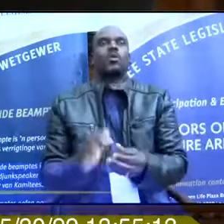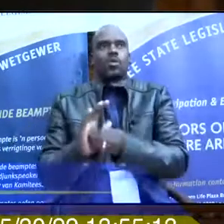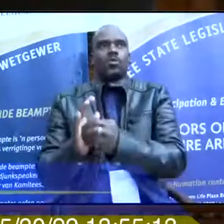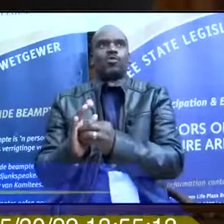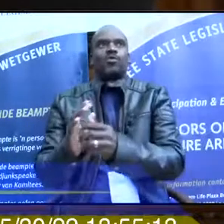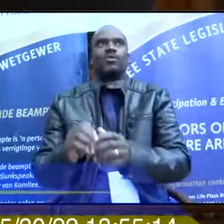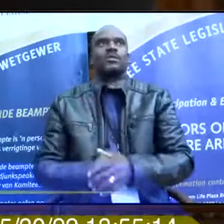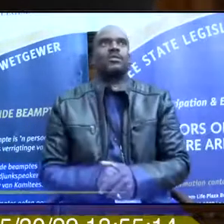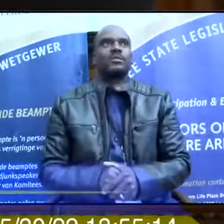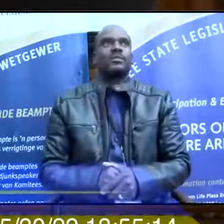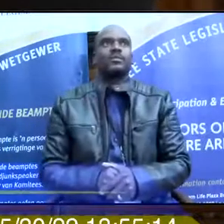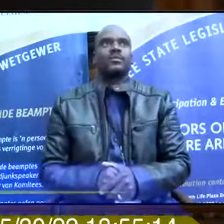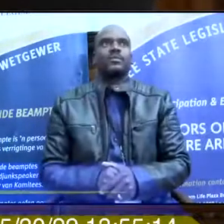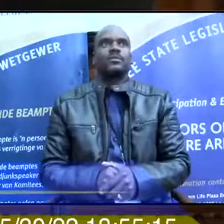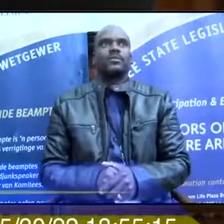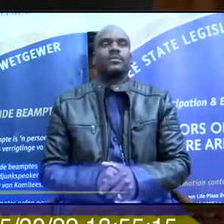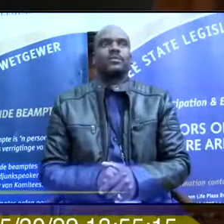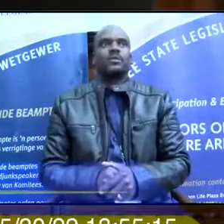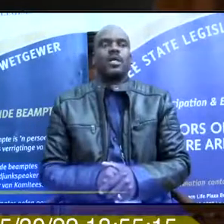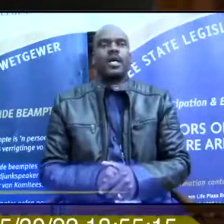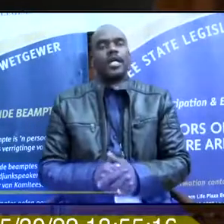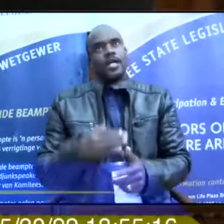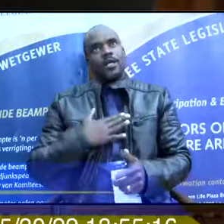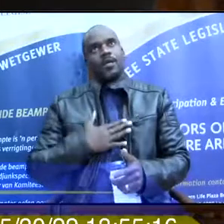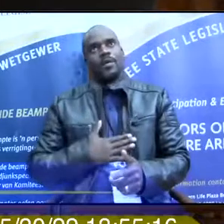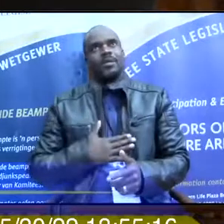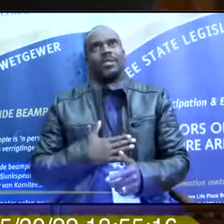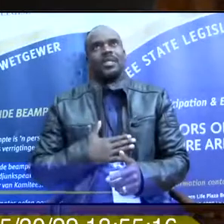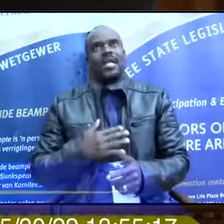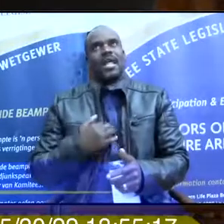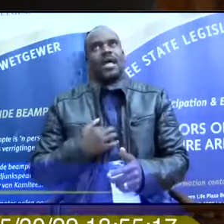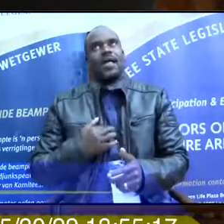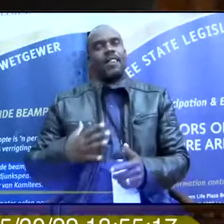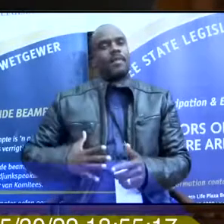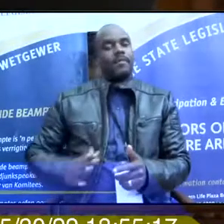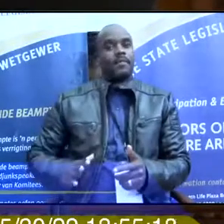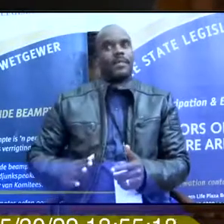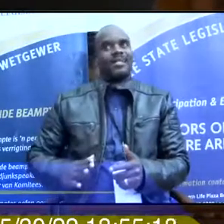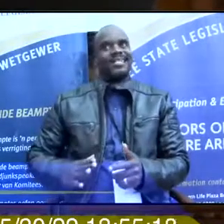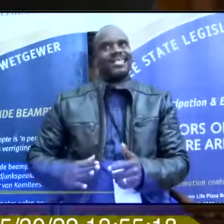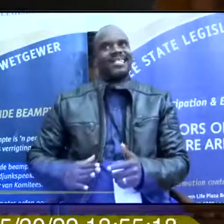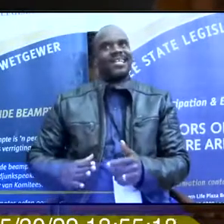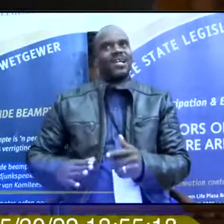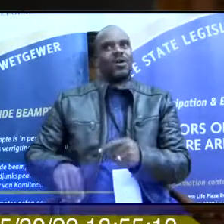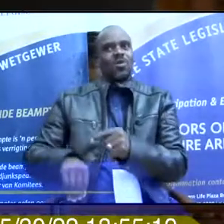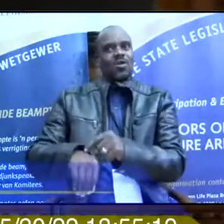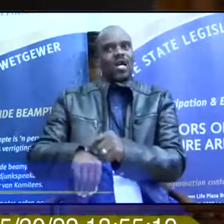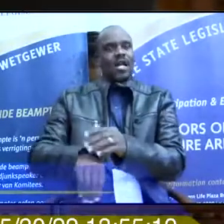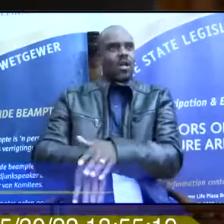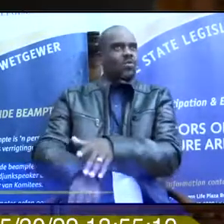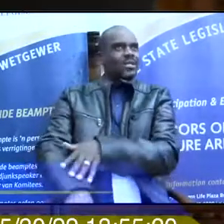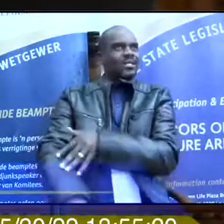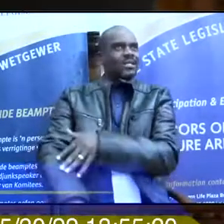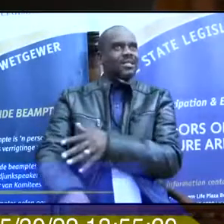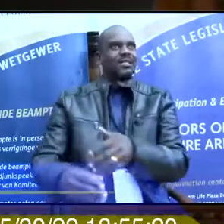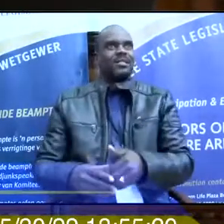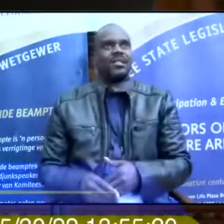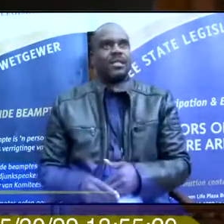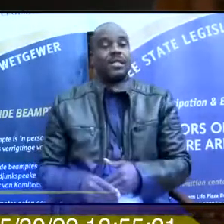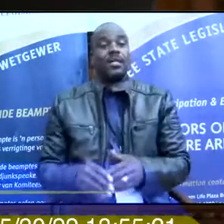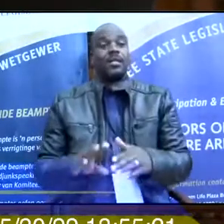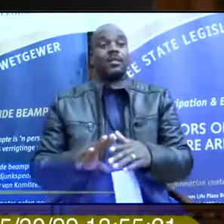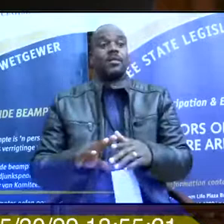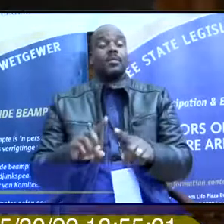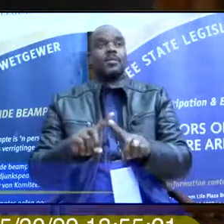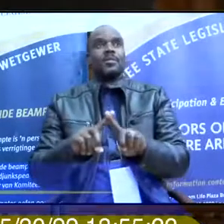and i said i don't want to waste time but another thing that is very important in closing is